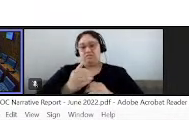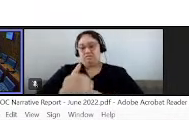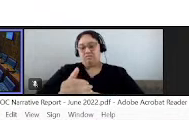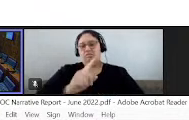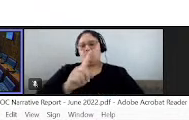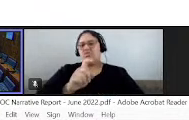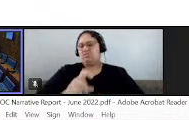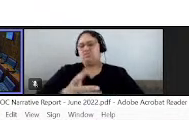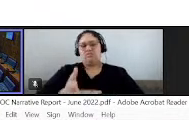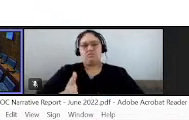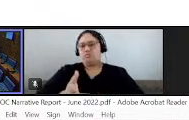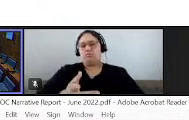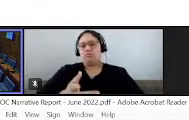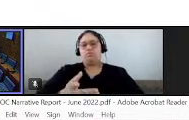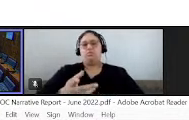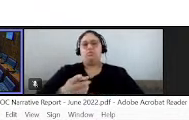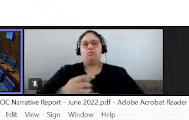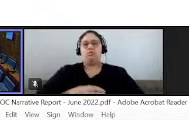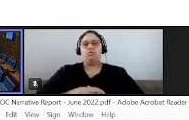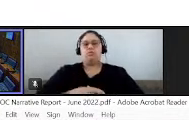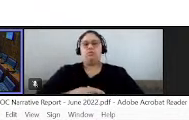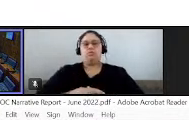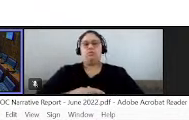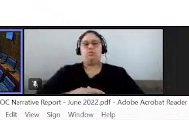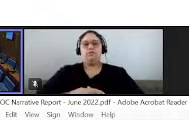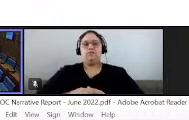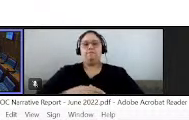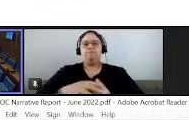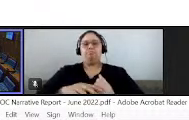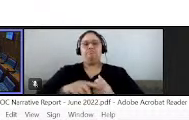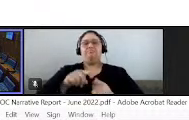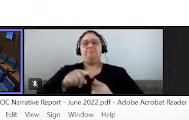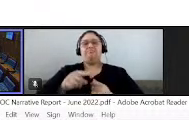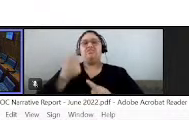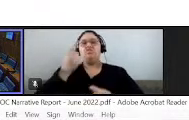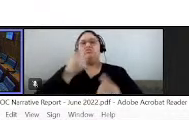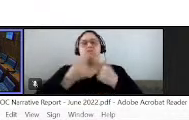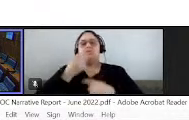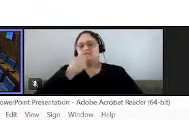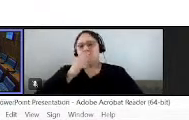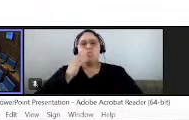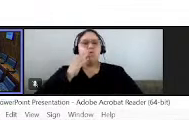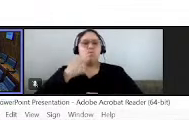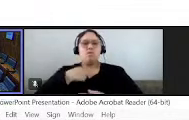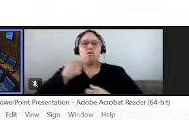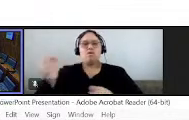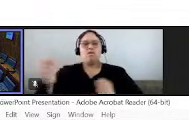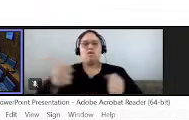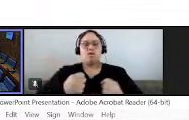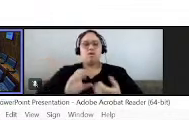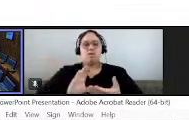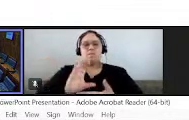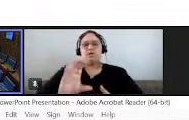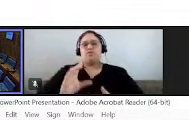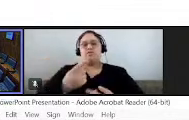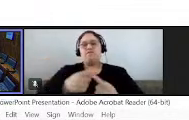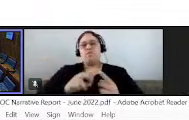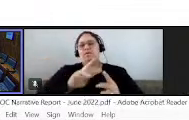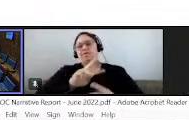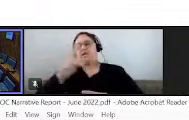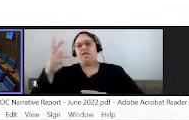is, to what an extent was that considered when allocating the budget to